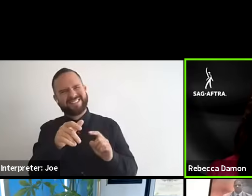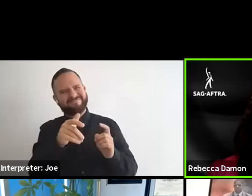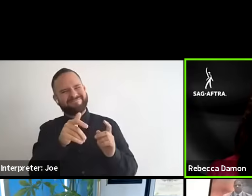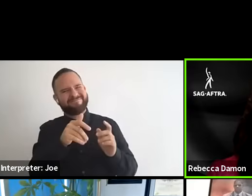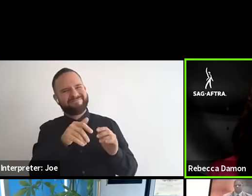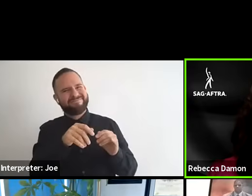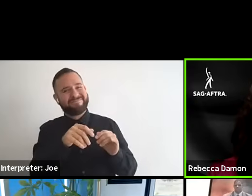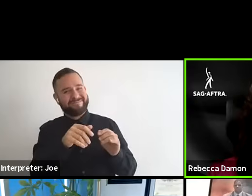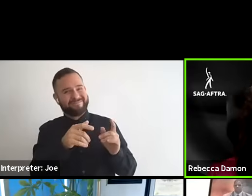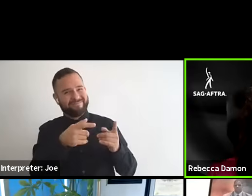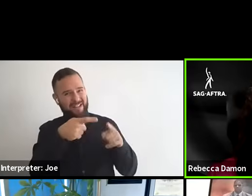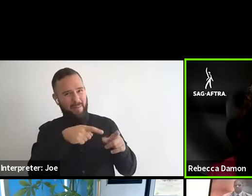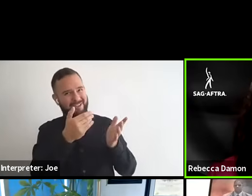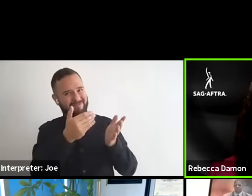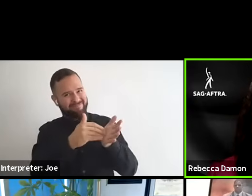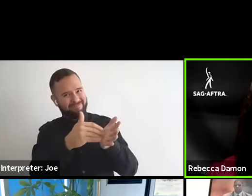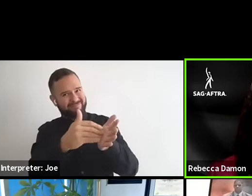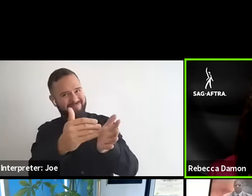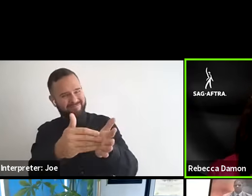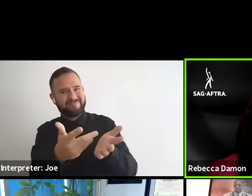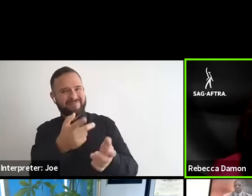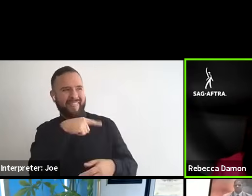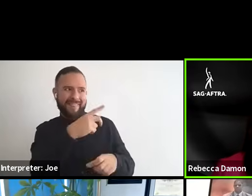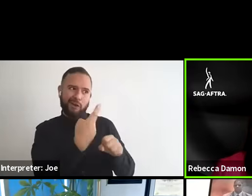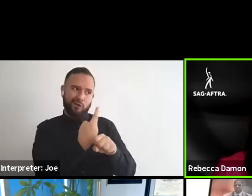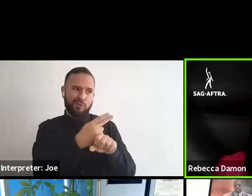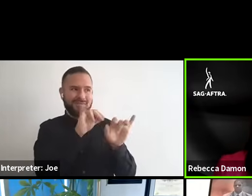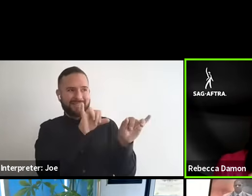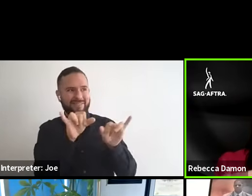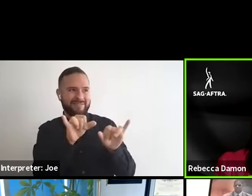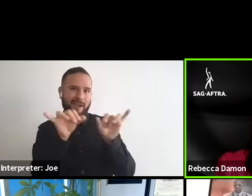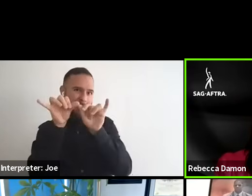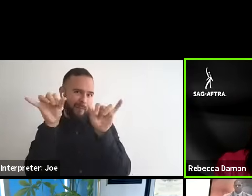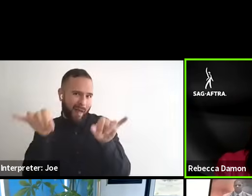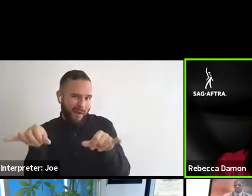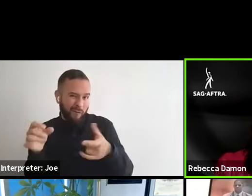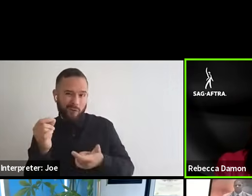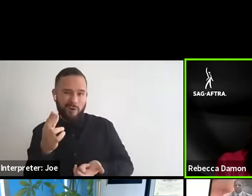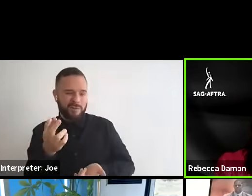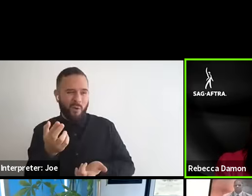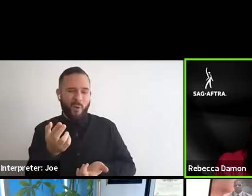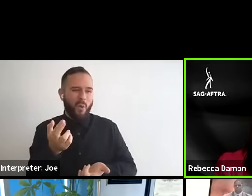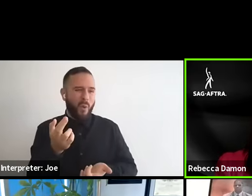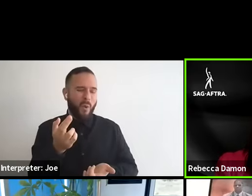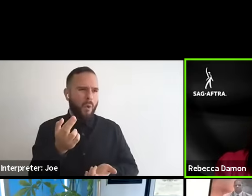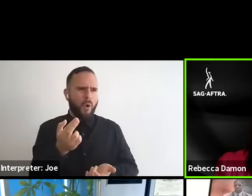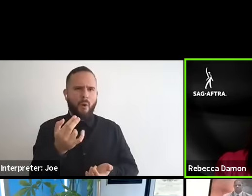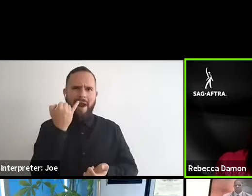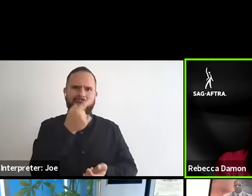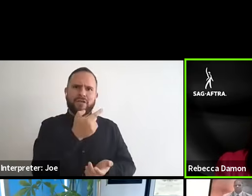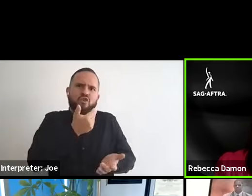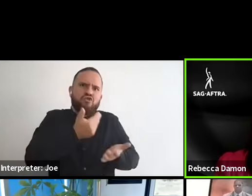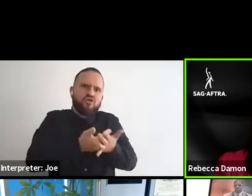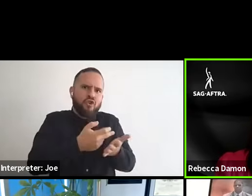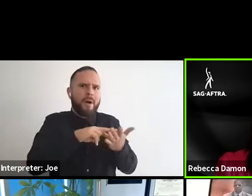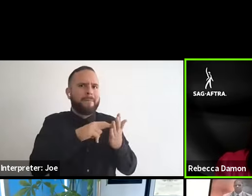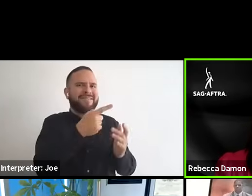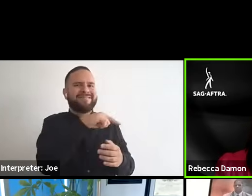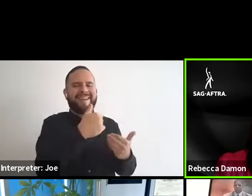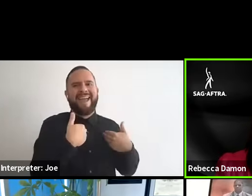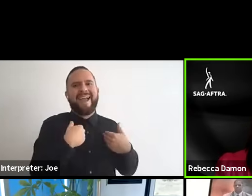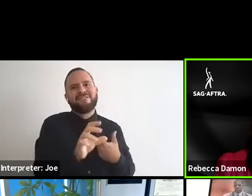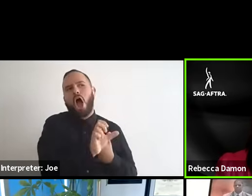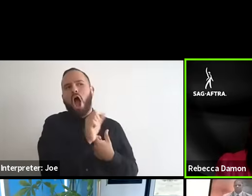that they're basically using those platforms, or do more reputable longer-term agents have